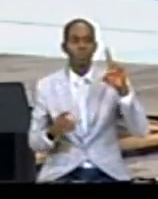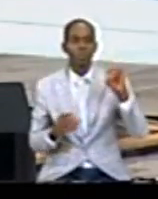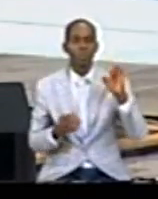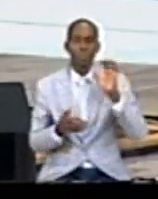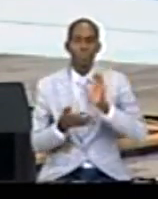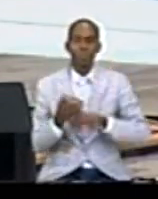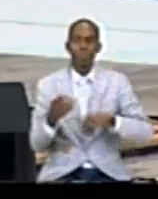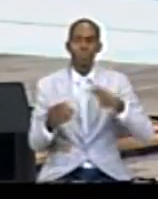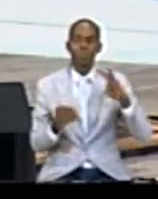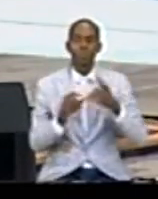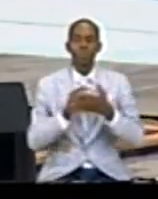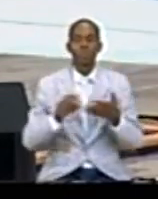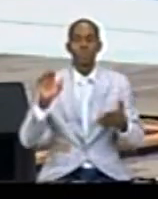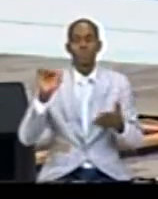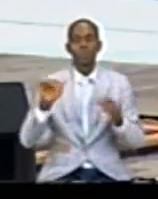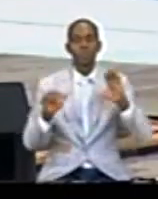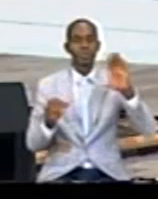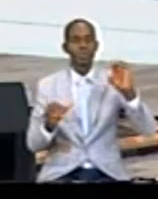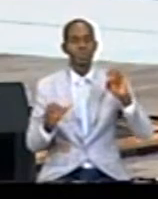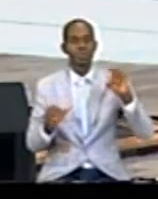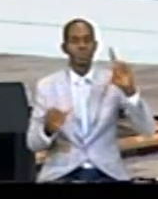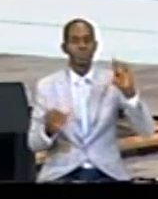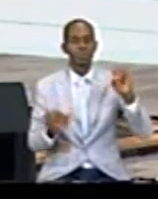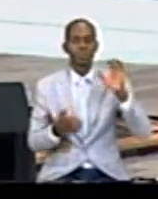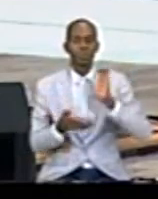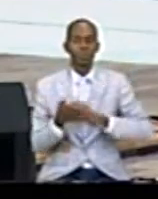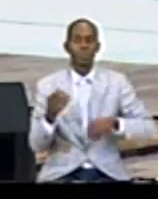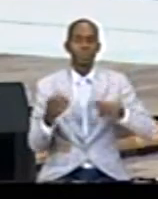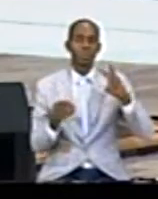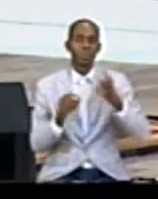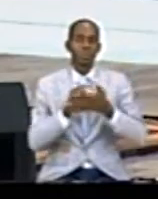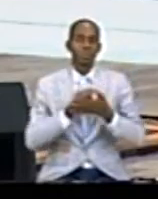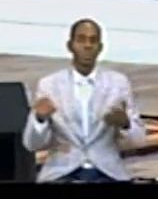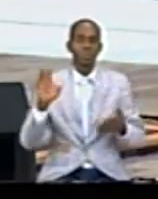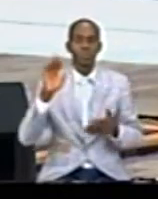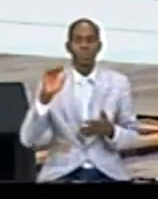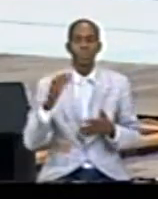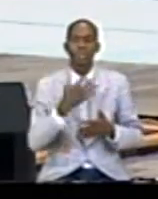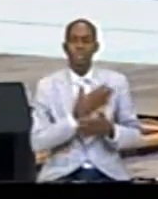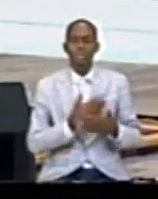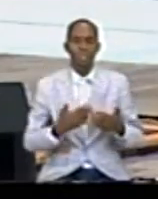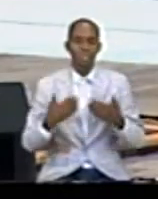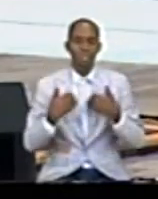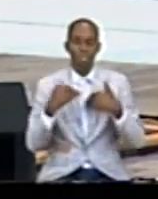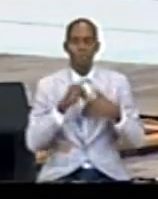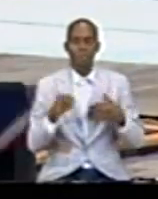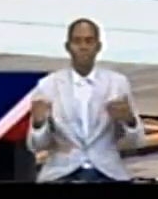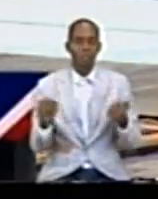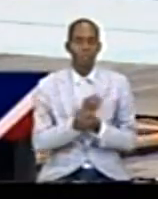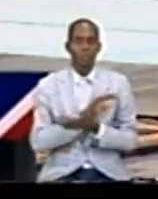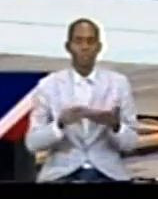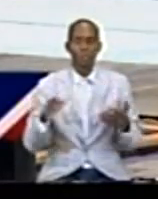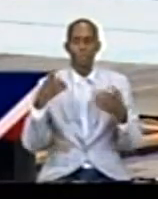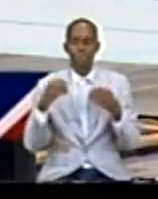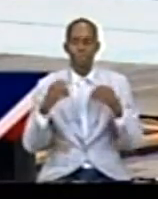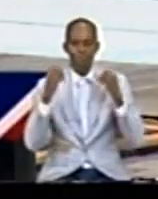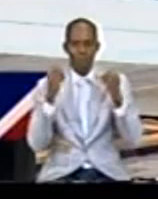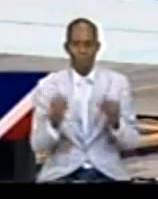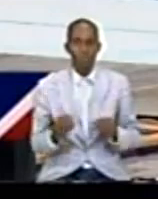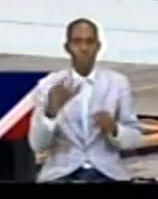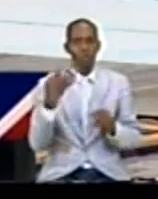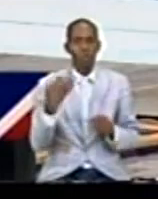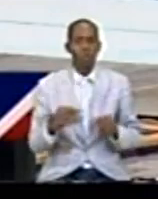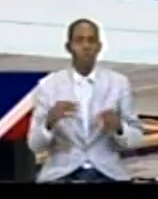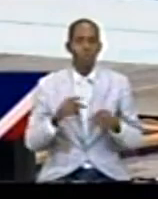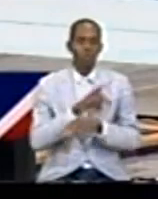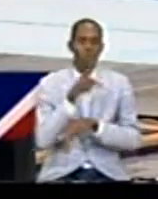15. Colossians chapter 2, verse 15, and having spoiled principalities and powers in